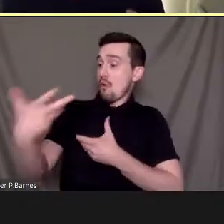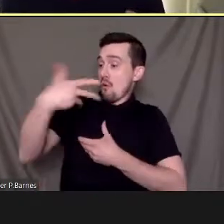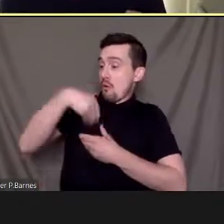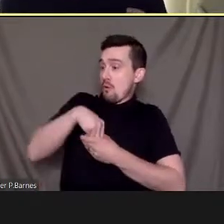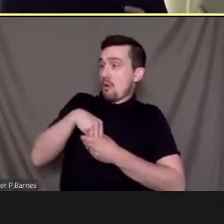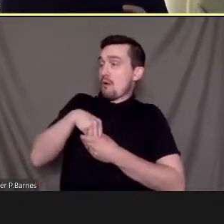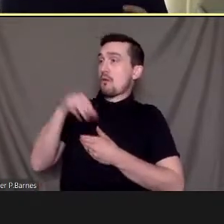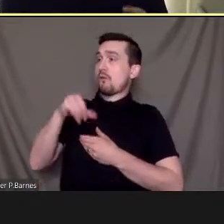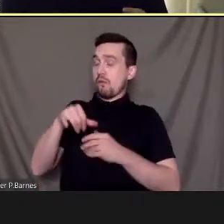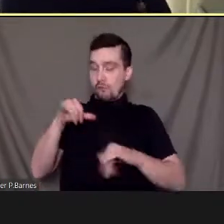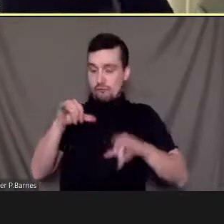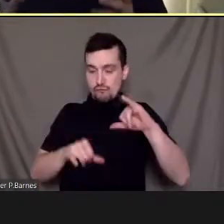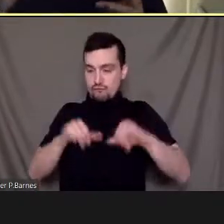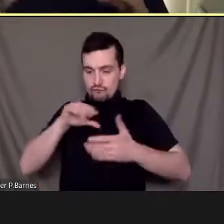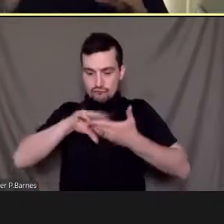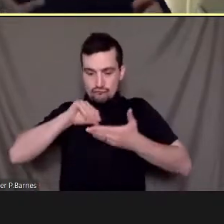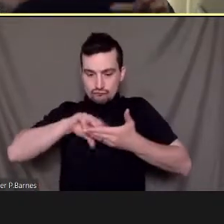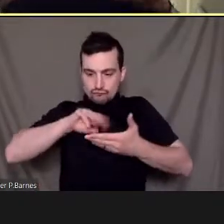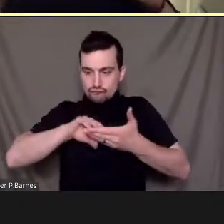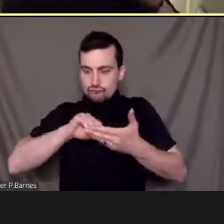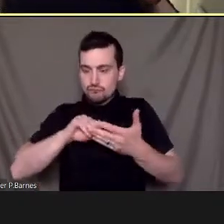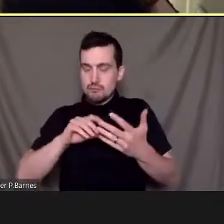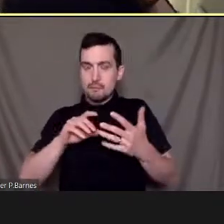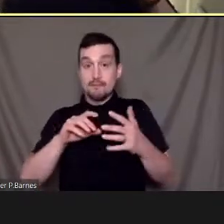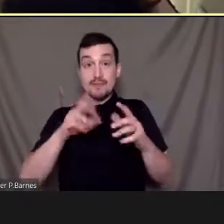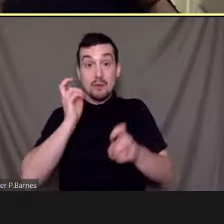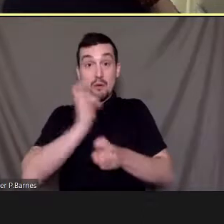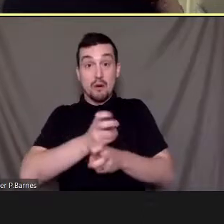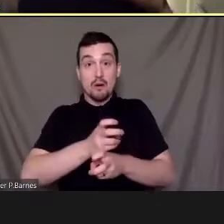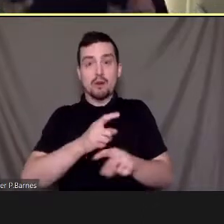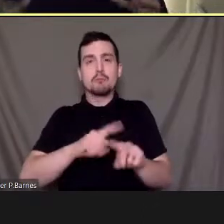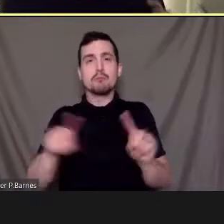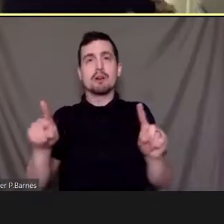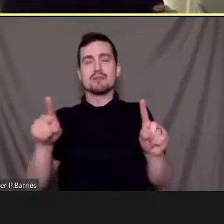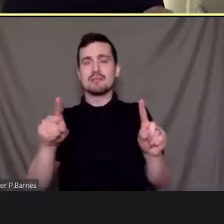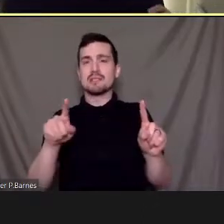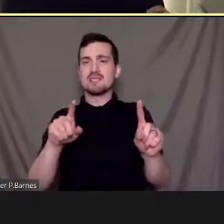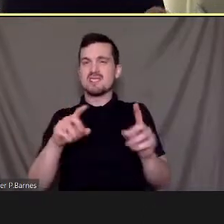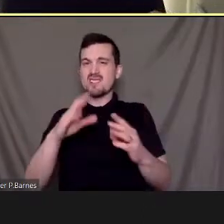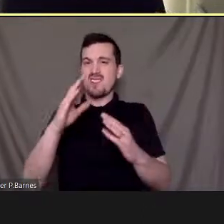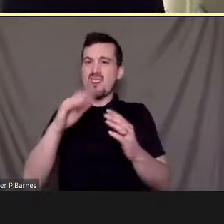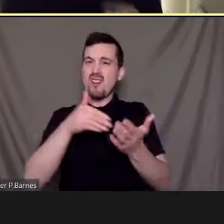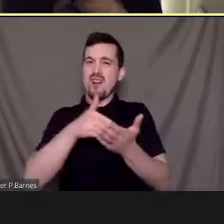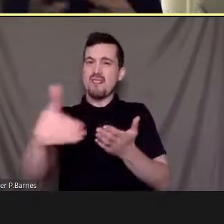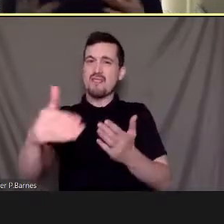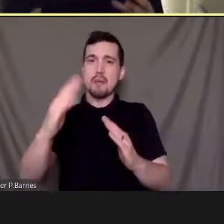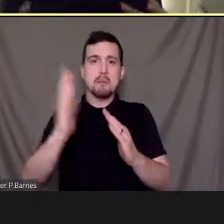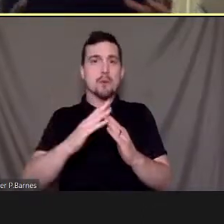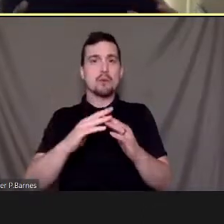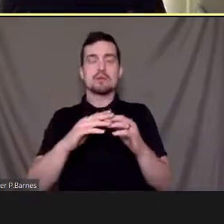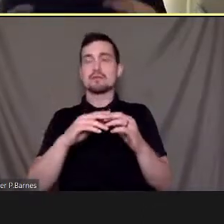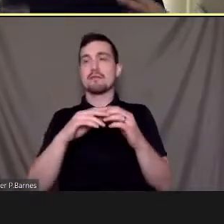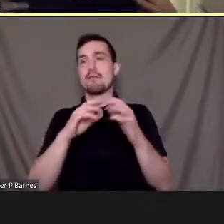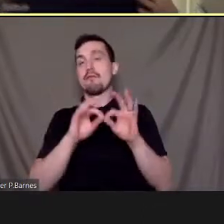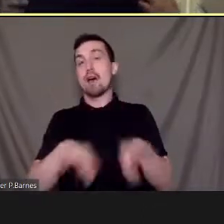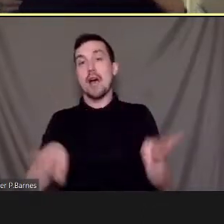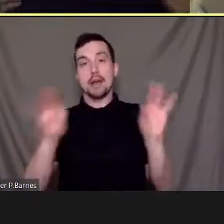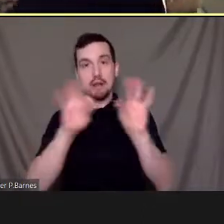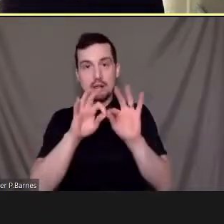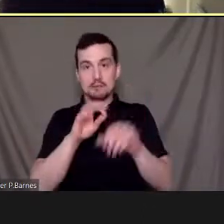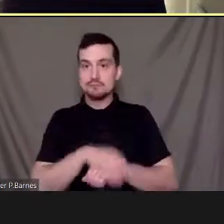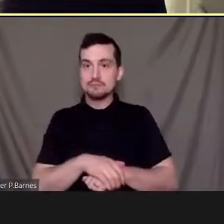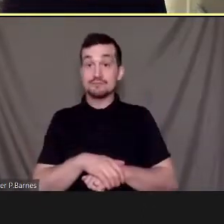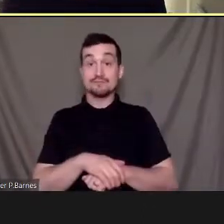to do, but also the most vital thing. Because until someone can see